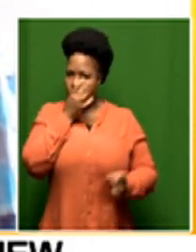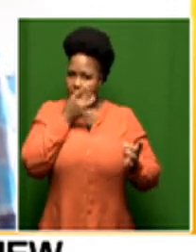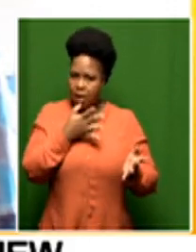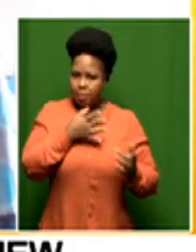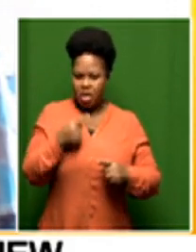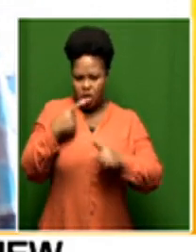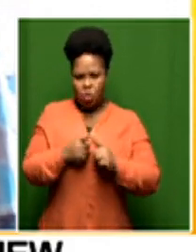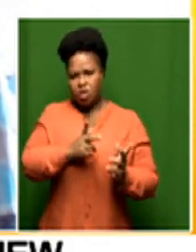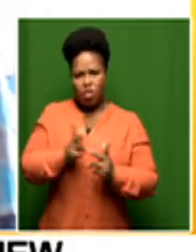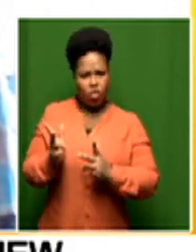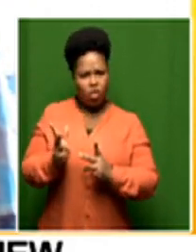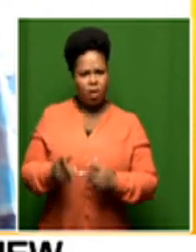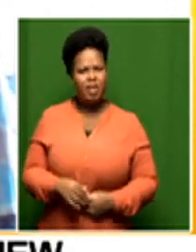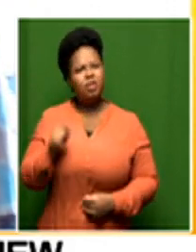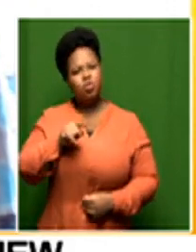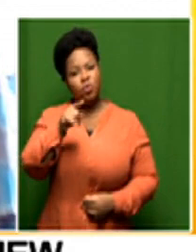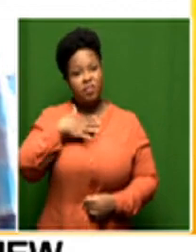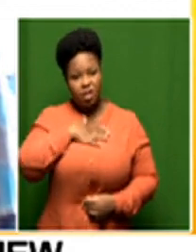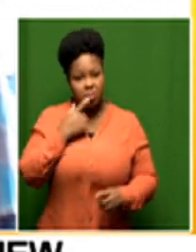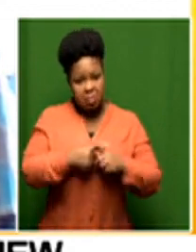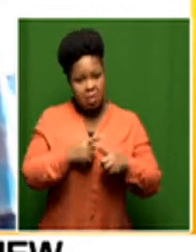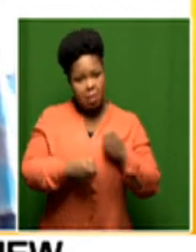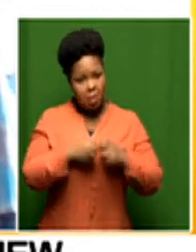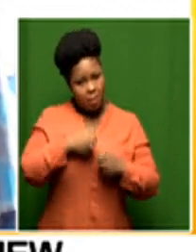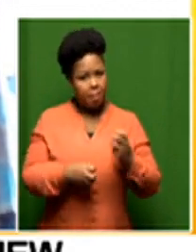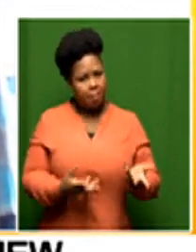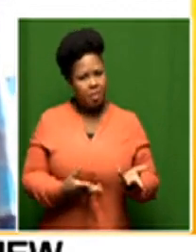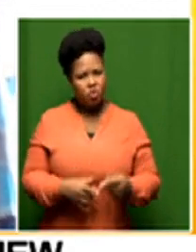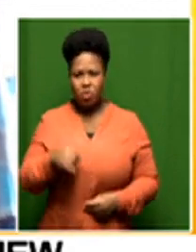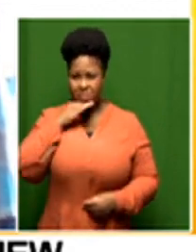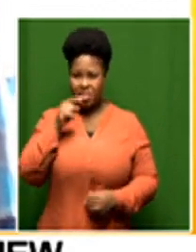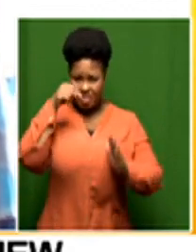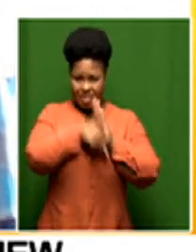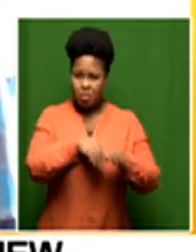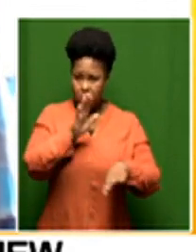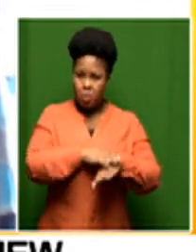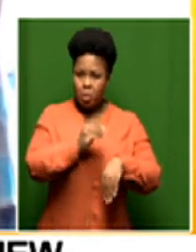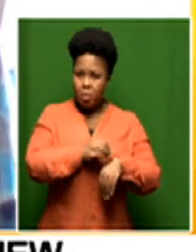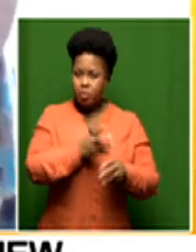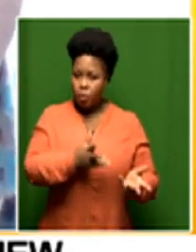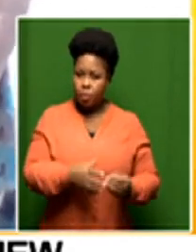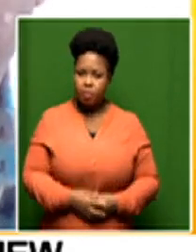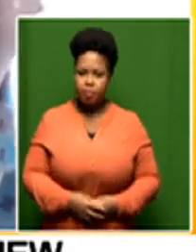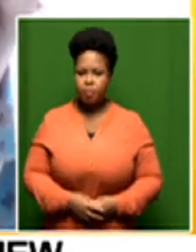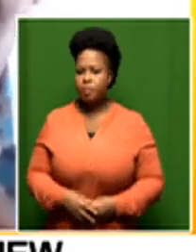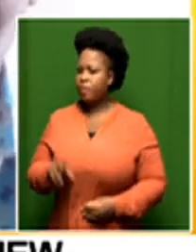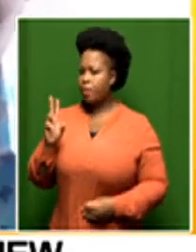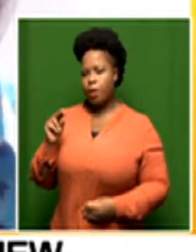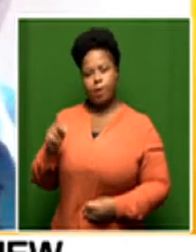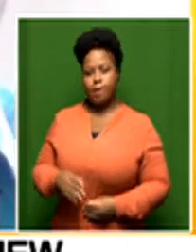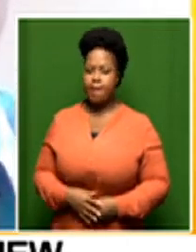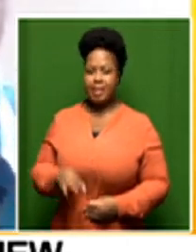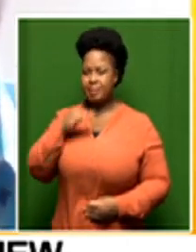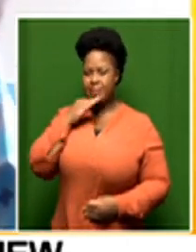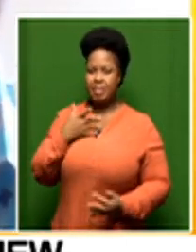is Xhosa is a problem. Is that really the heart of your debate? No, it's not